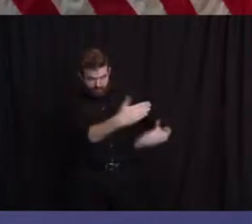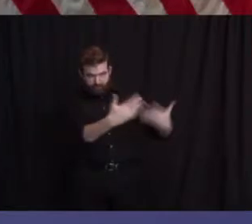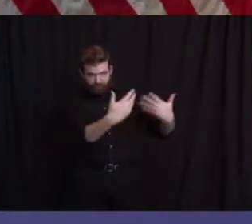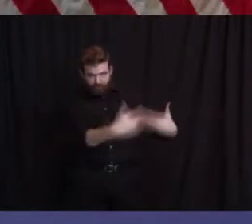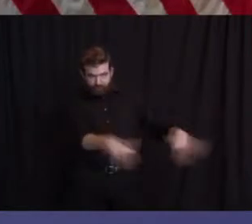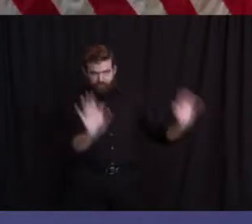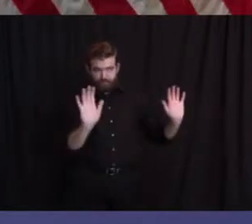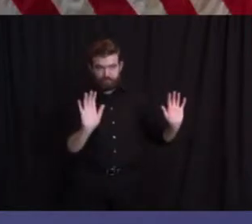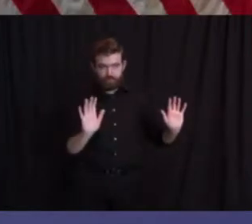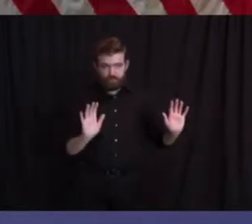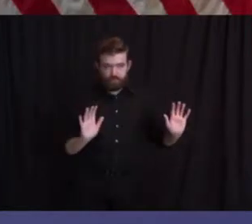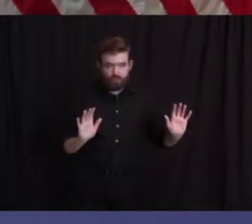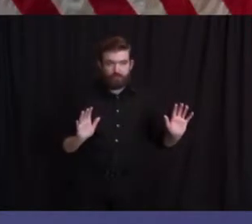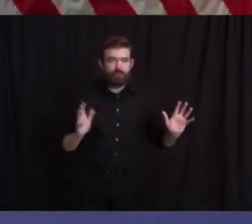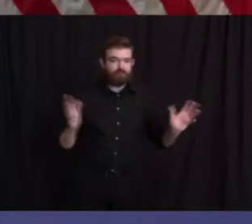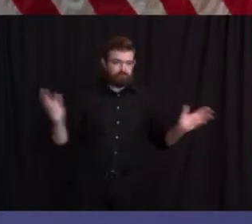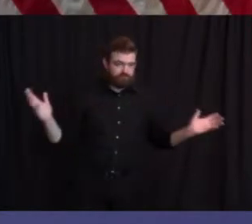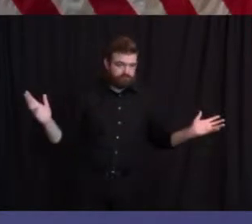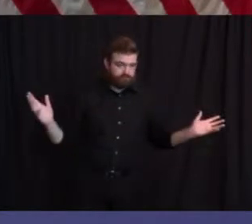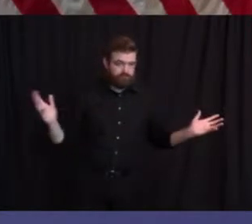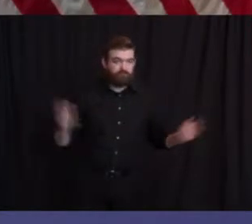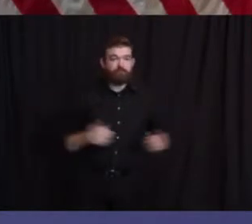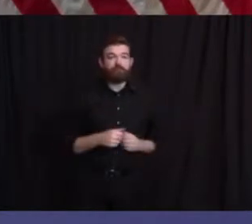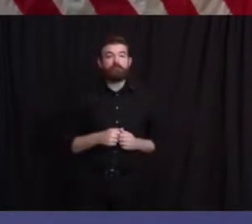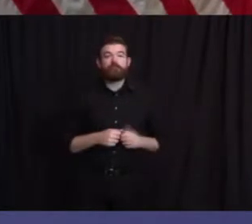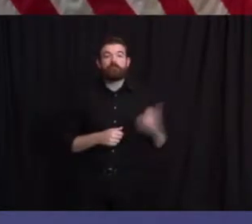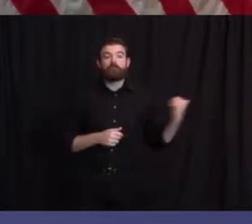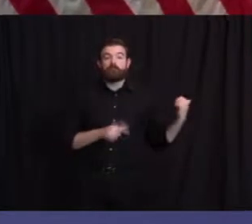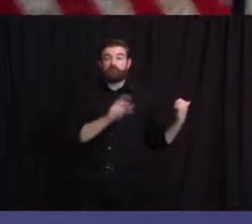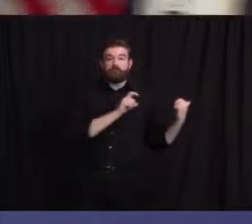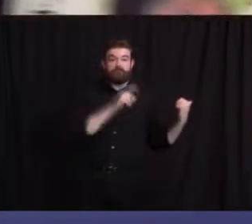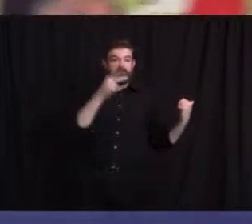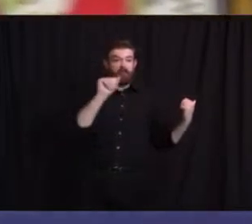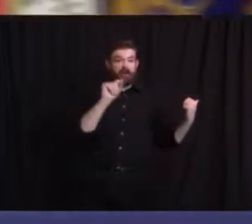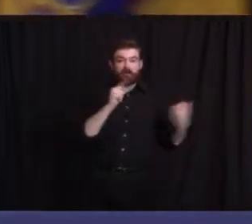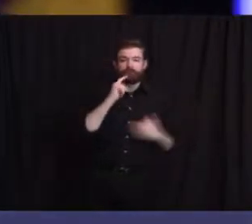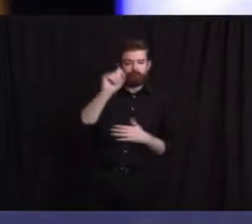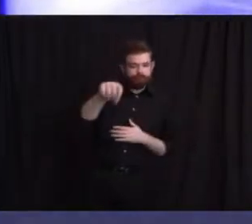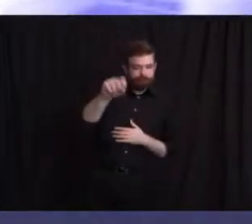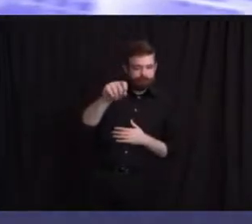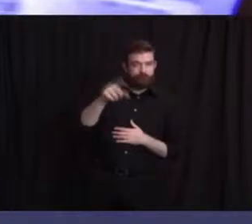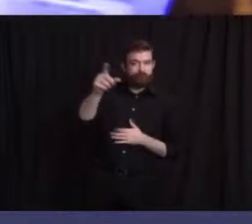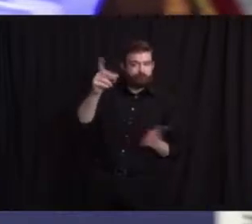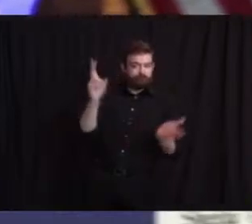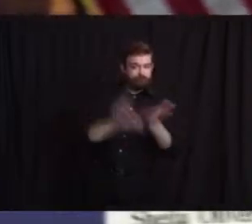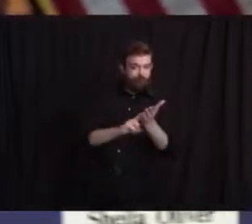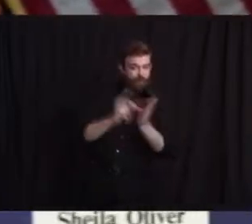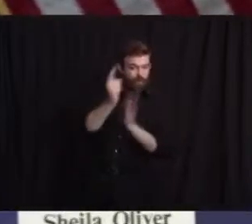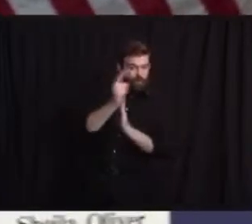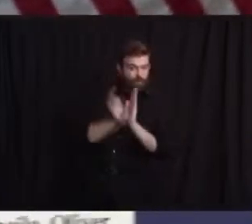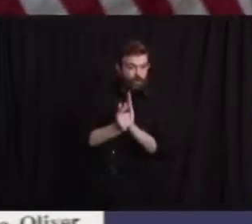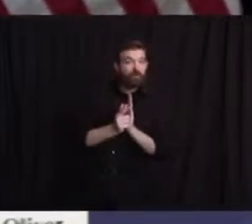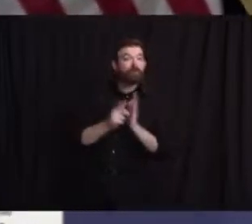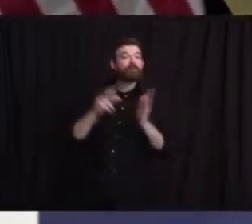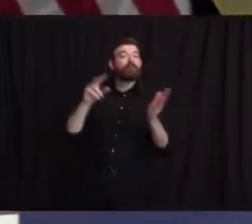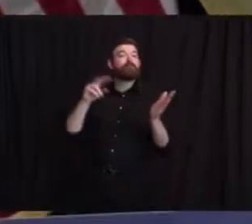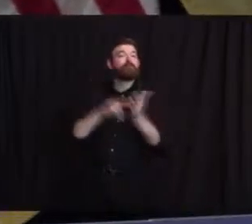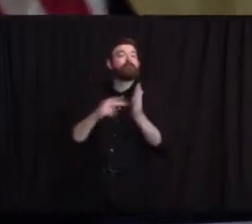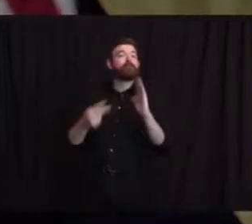on it, Pat. Yeah, I would just add the legislation that you signed, Governor, intentionally walls me off from